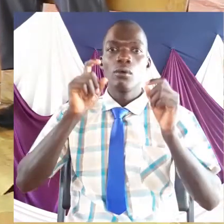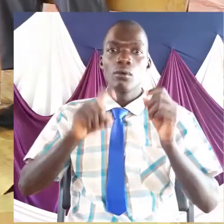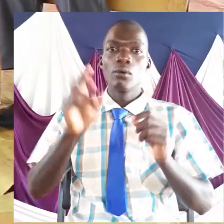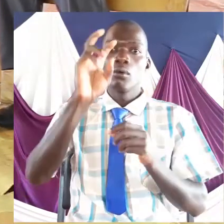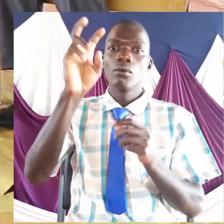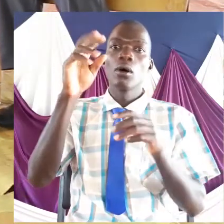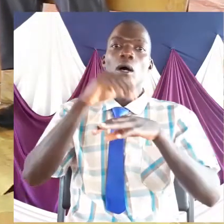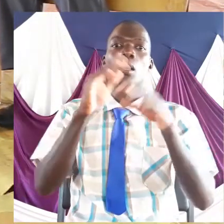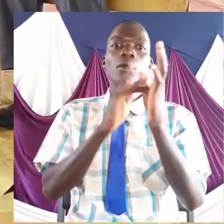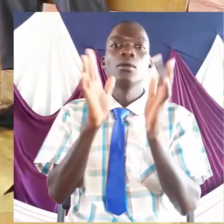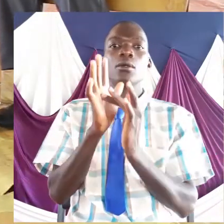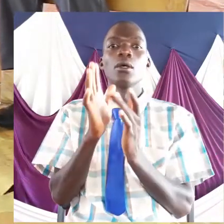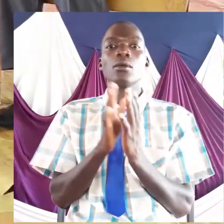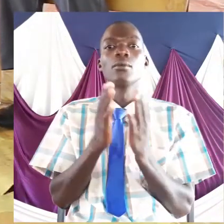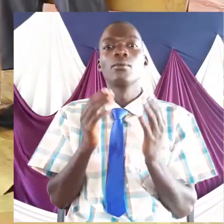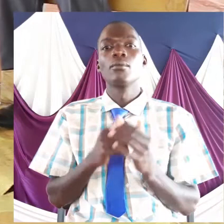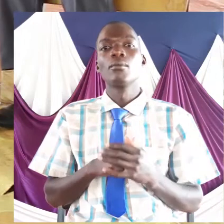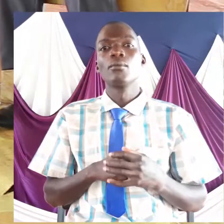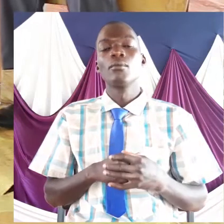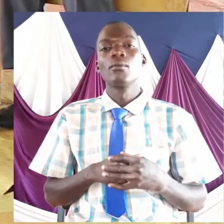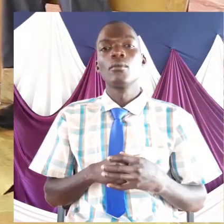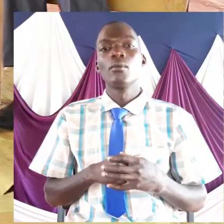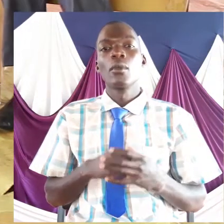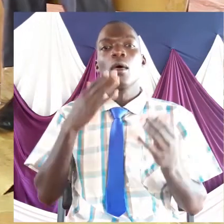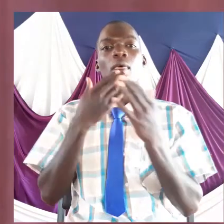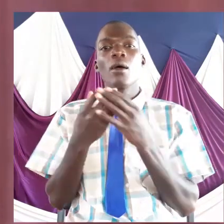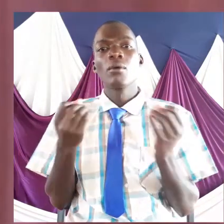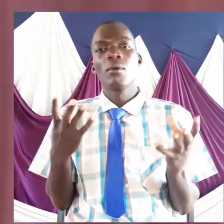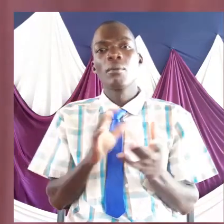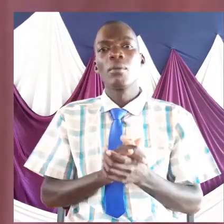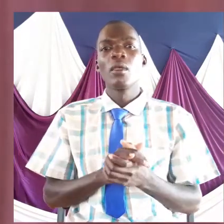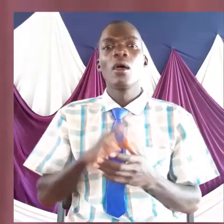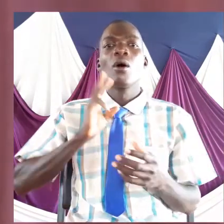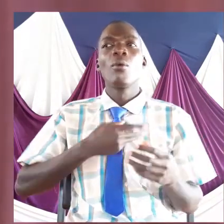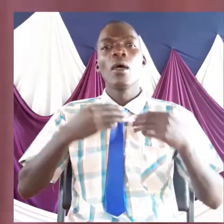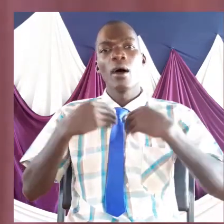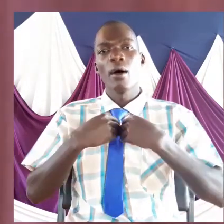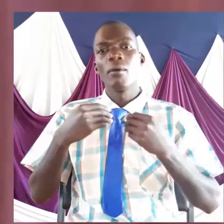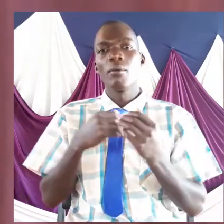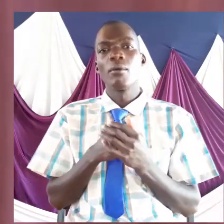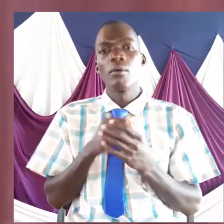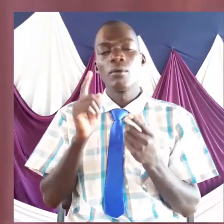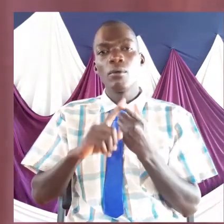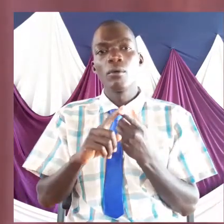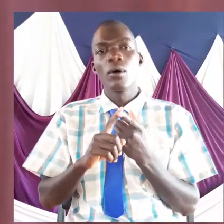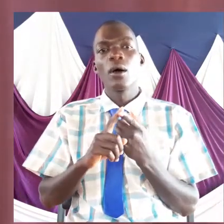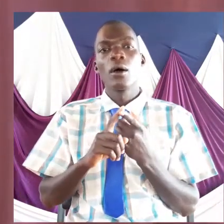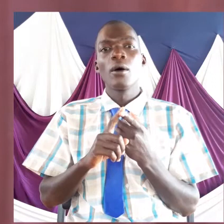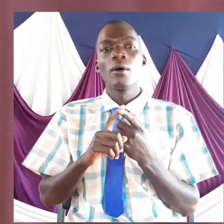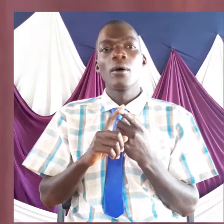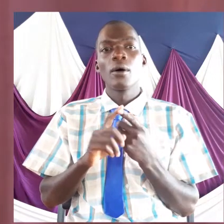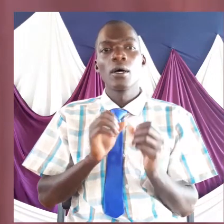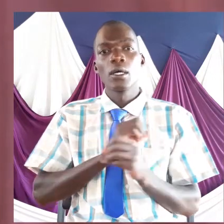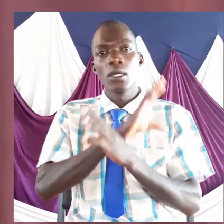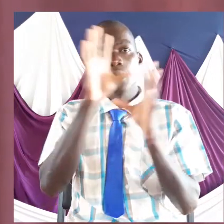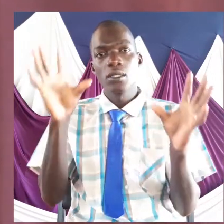unto Jesus. Yes. Thank you. Thank you. We'll have to conclude our